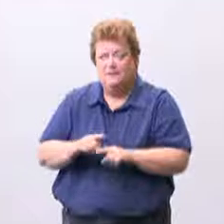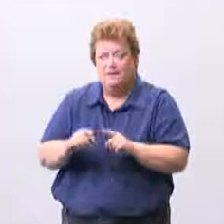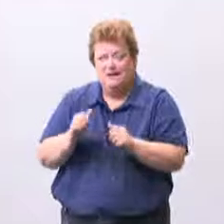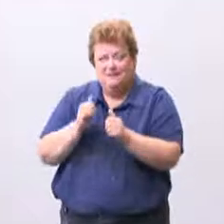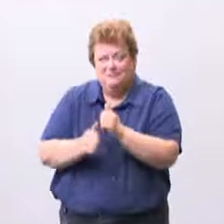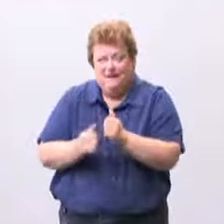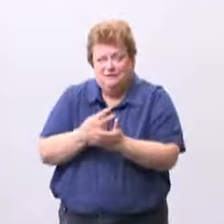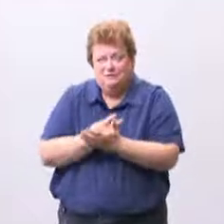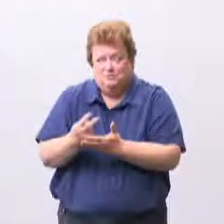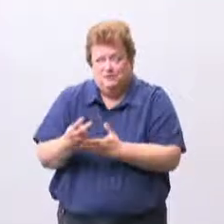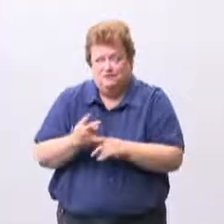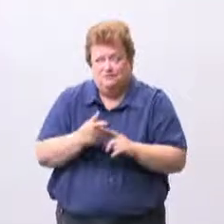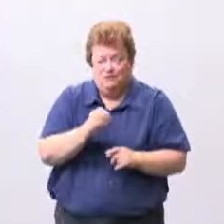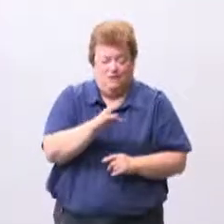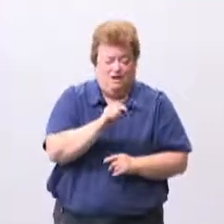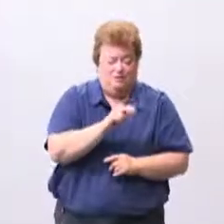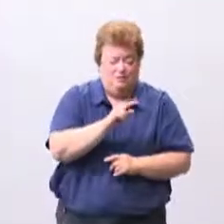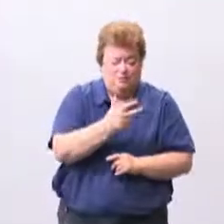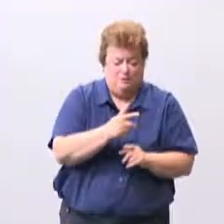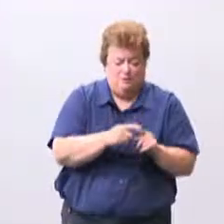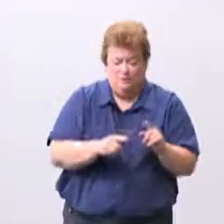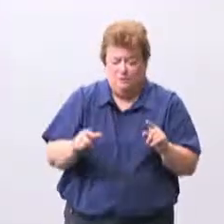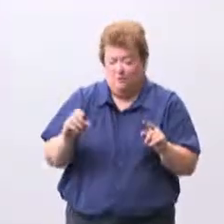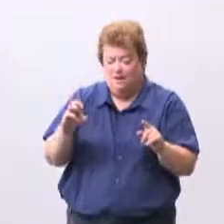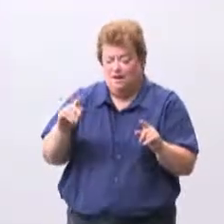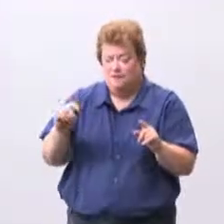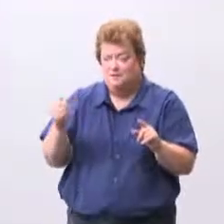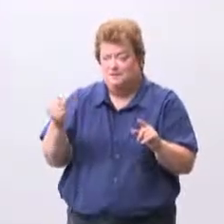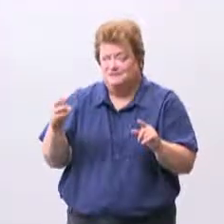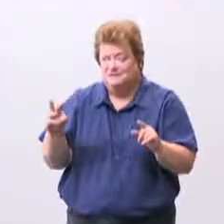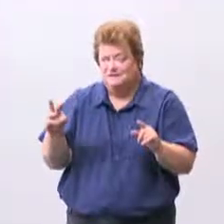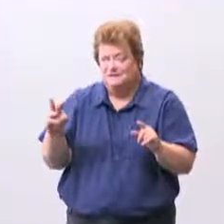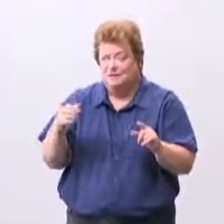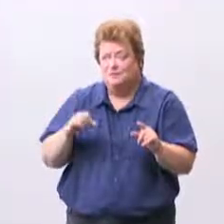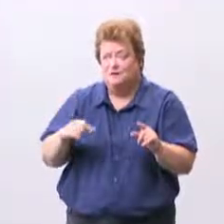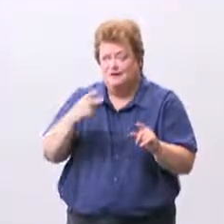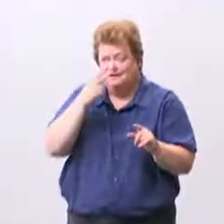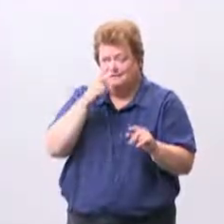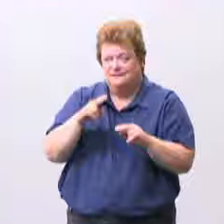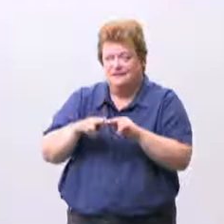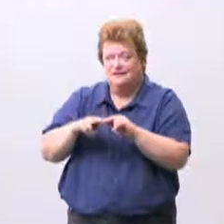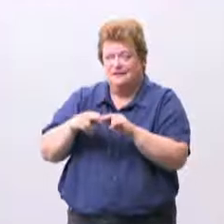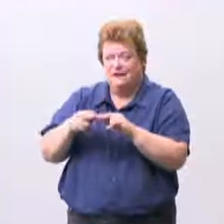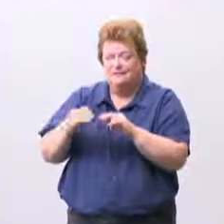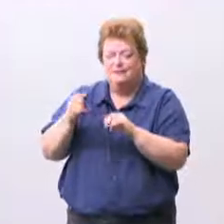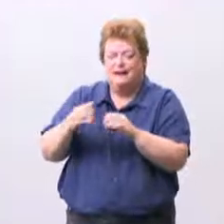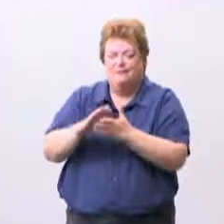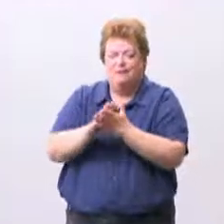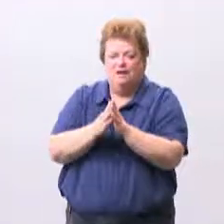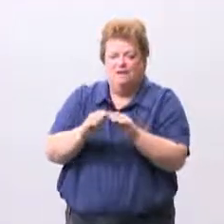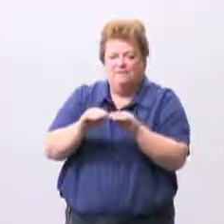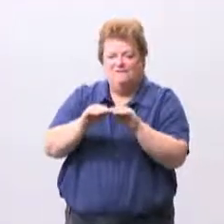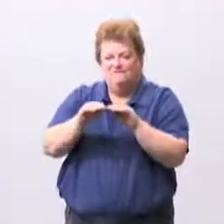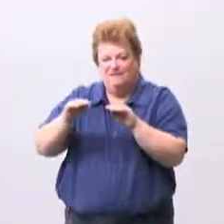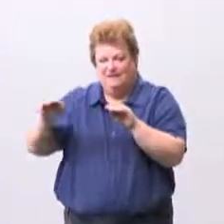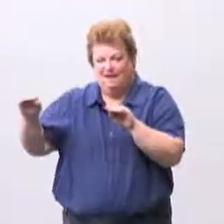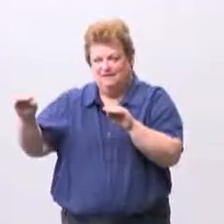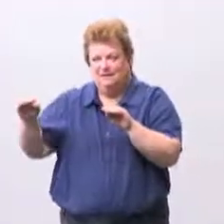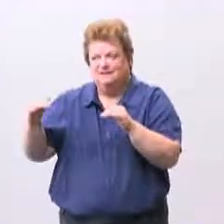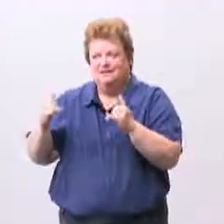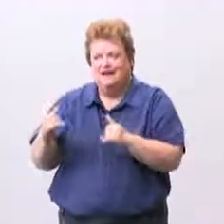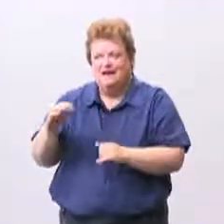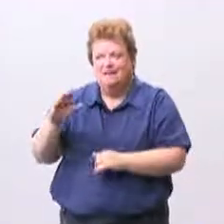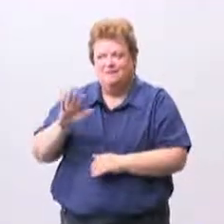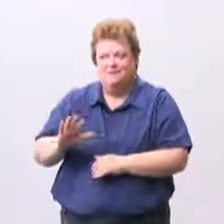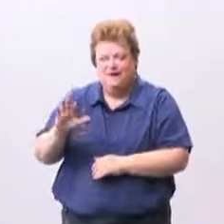however, from October 3rd through October 16th, we can see the decline has flattened at about 600